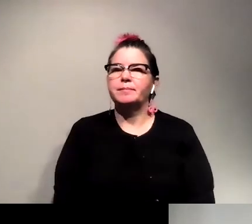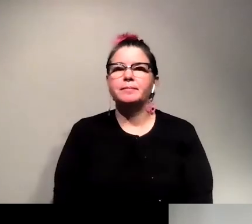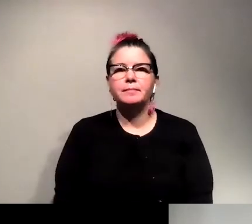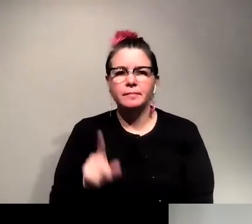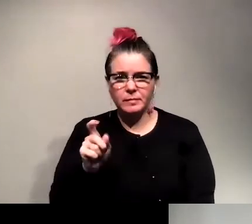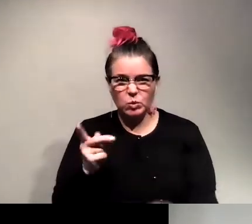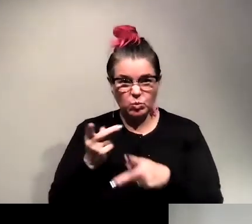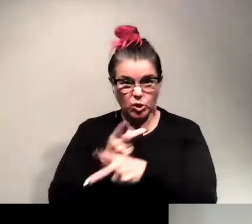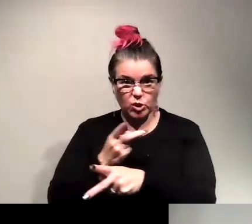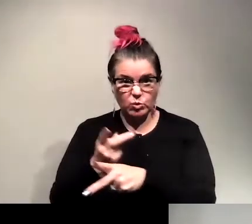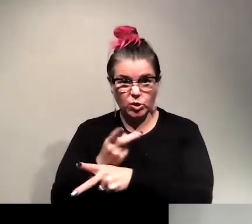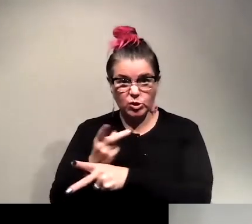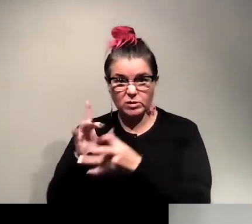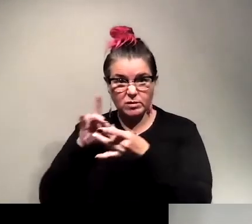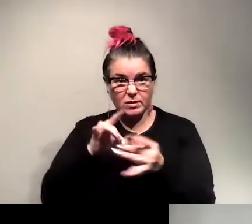worse with climate change?